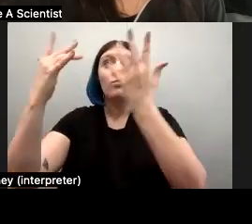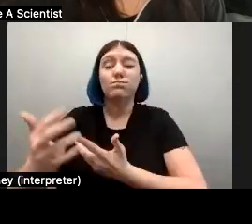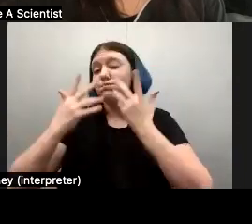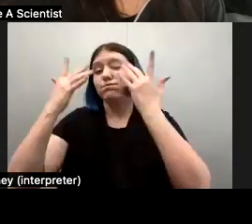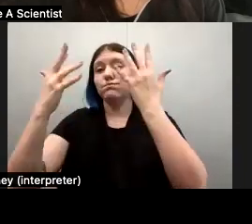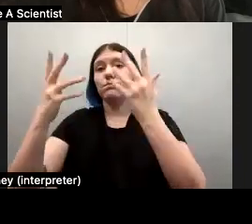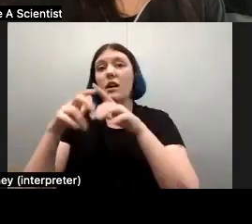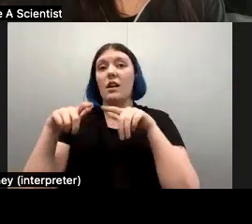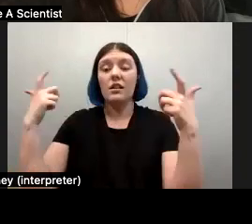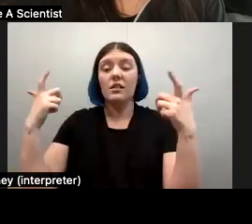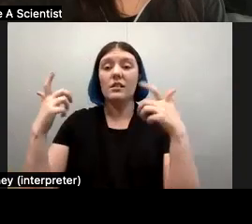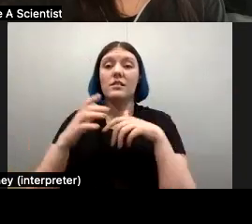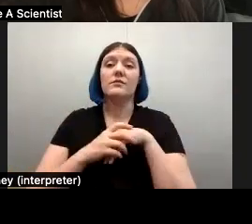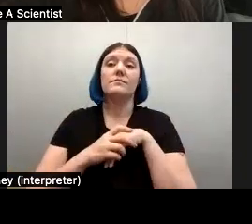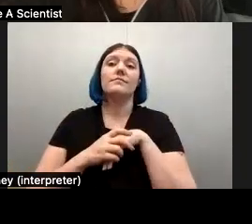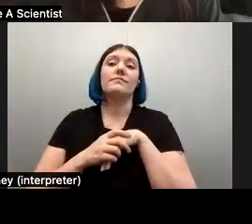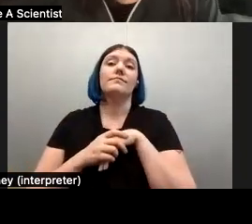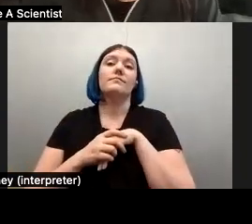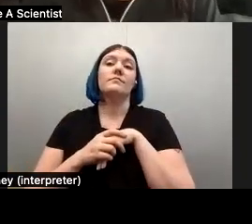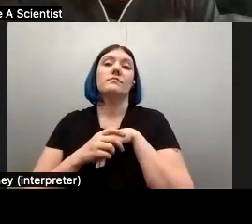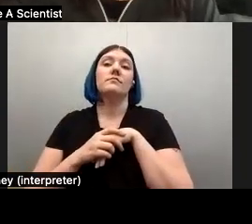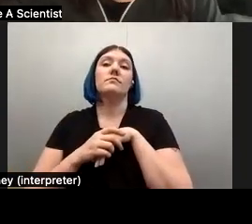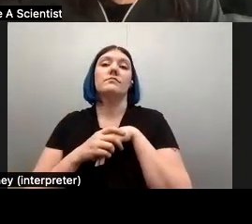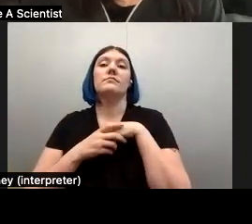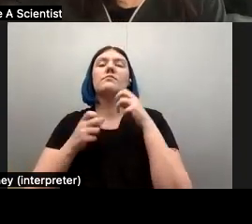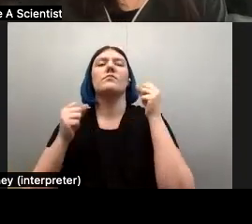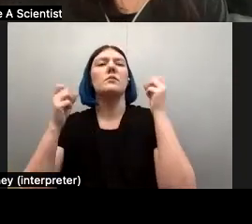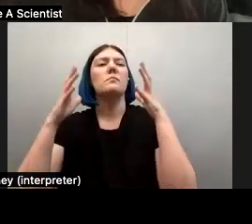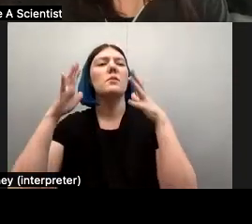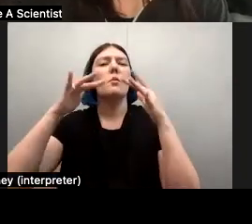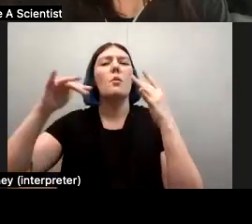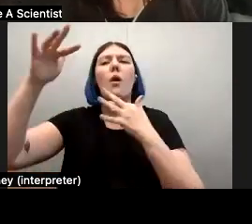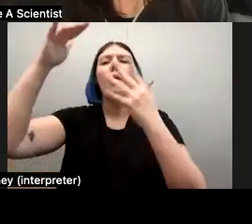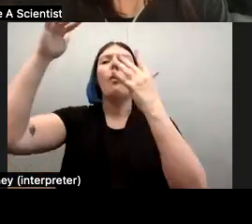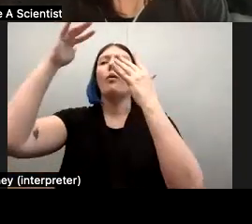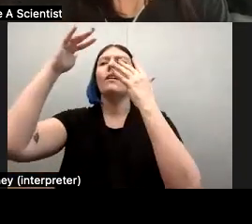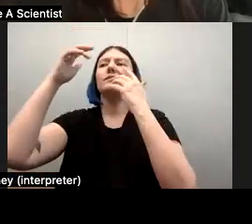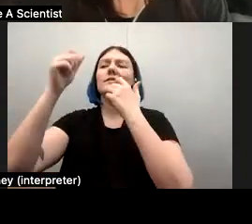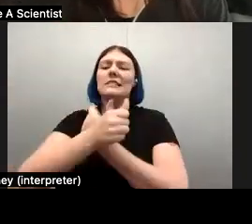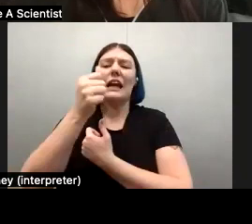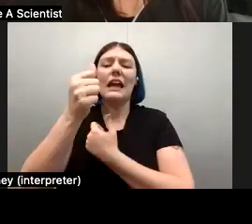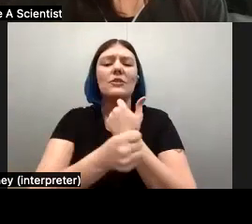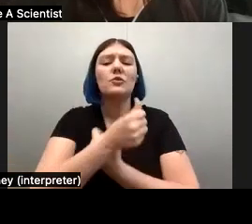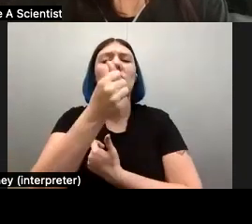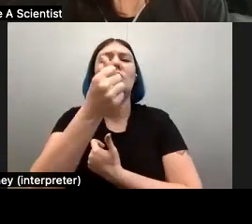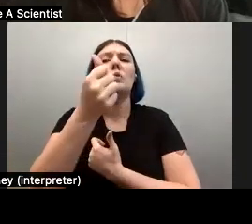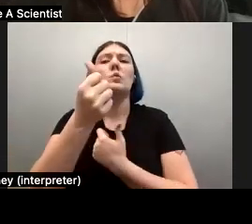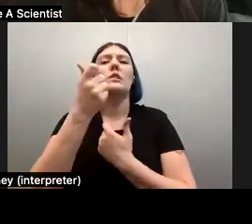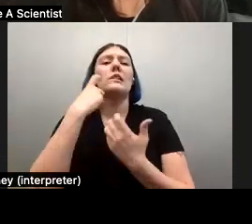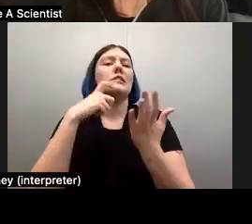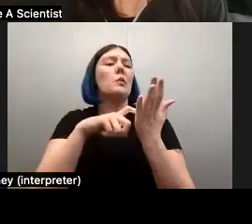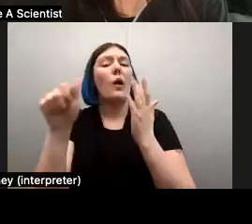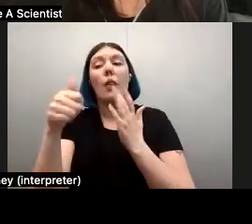fires, wildland fires. And they had all this smoke, and it was very dangerous. And they started noticing other problems. So